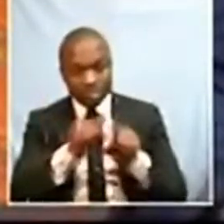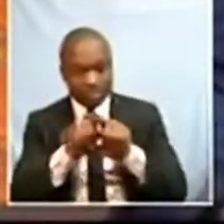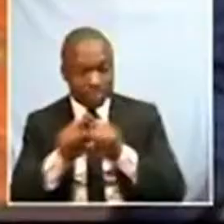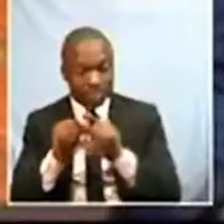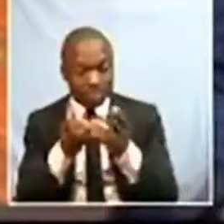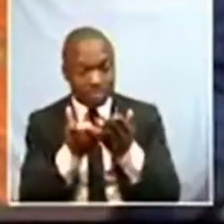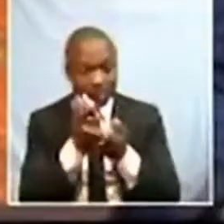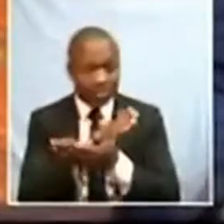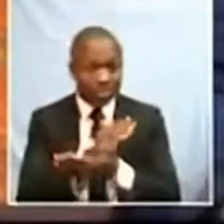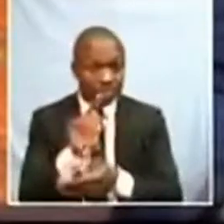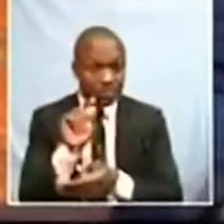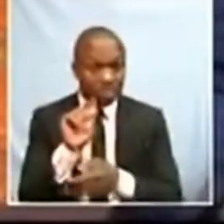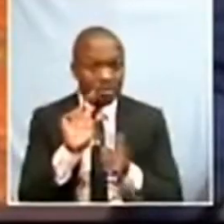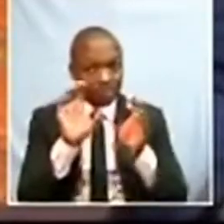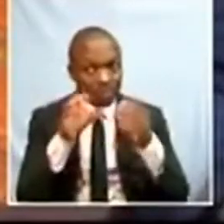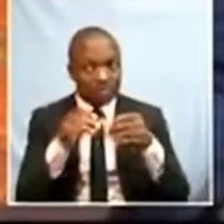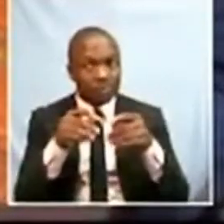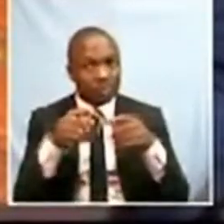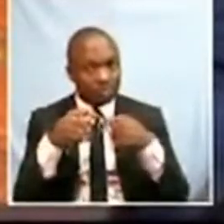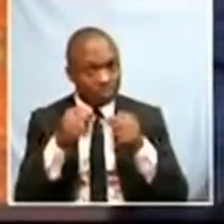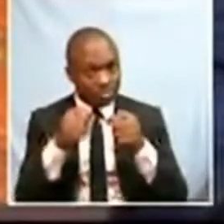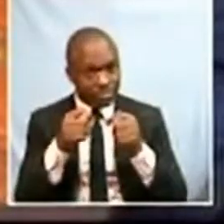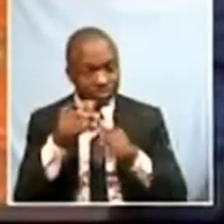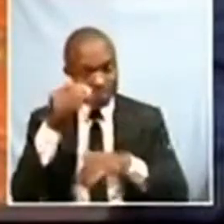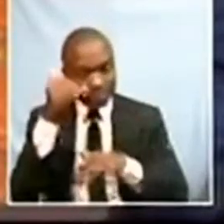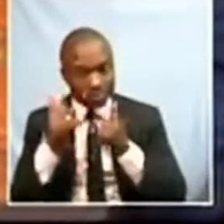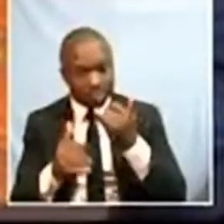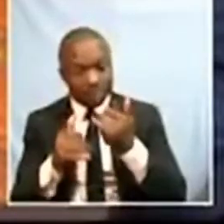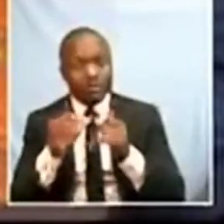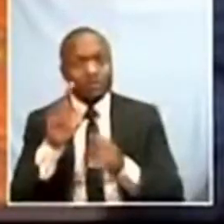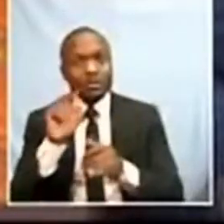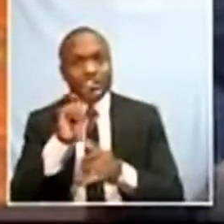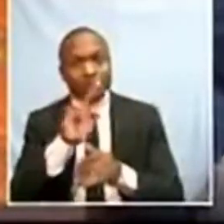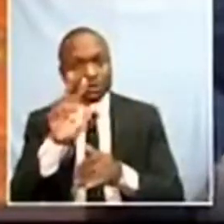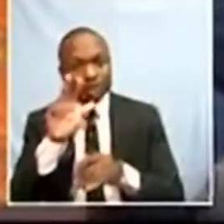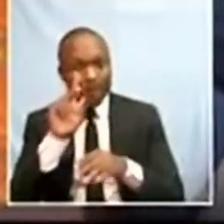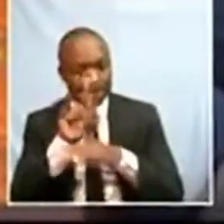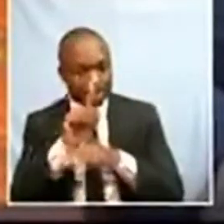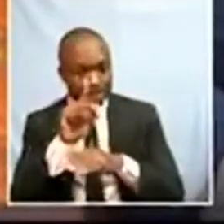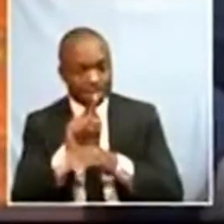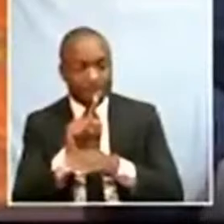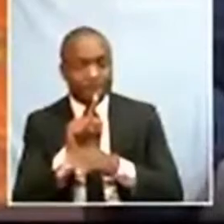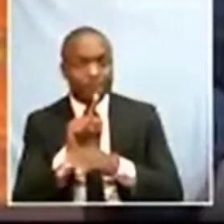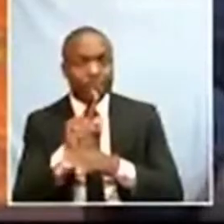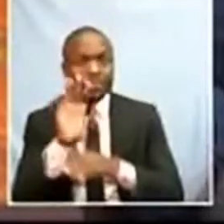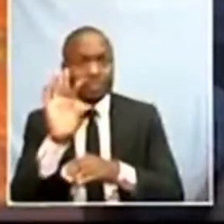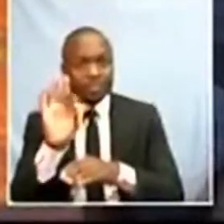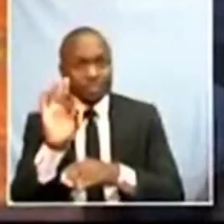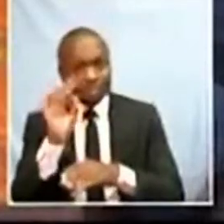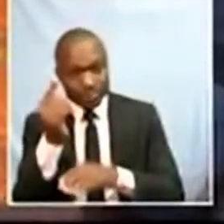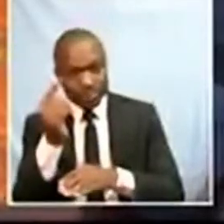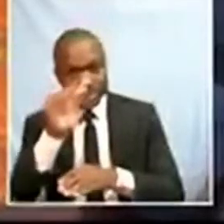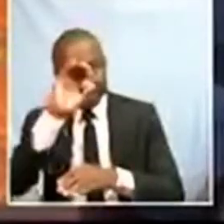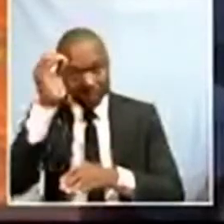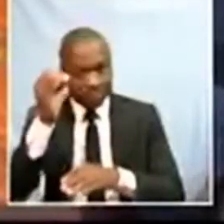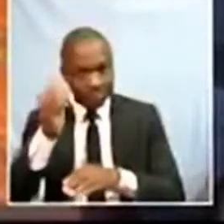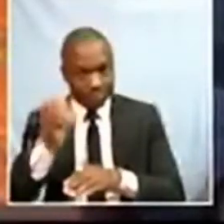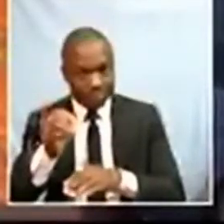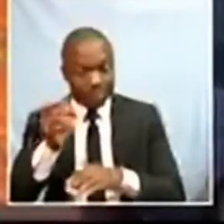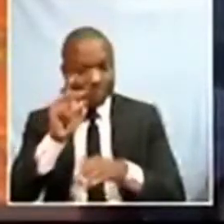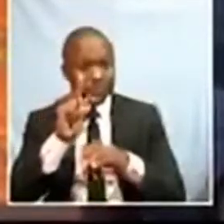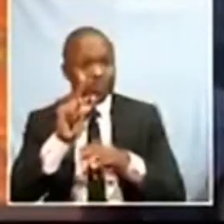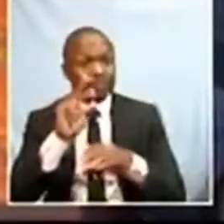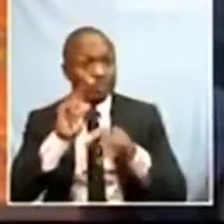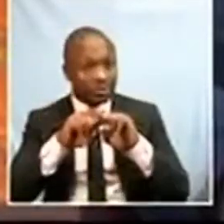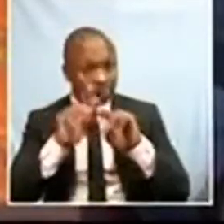page 20, where the council strived to complete the 2023 projects at 91%. Chair, I